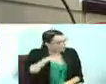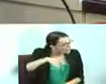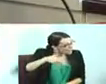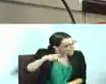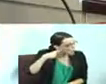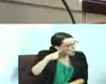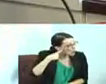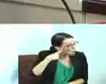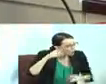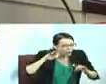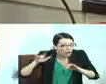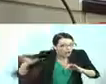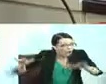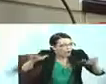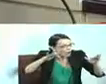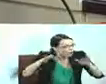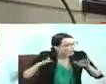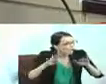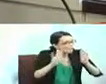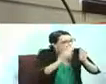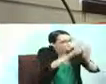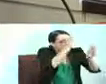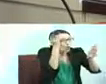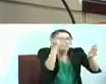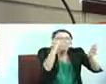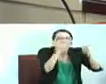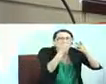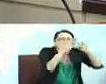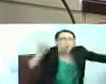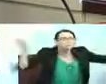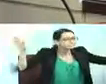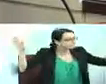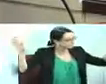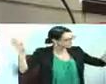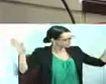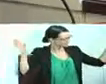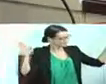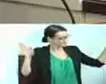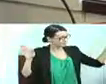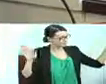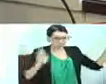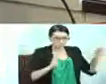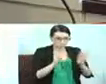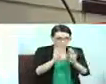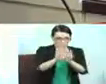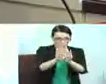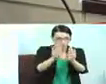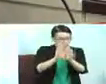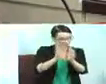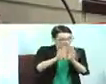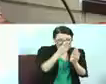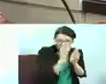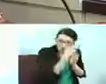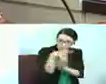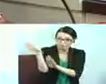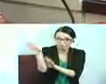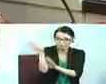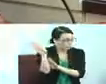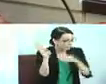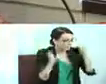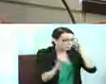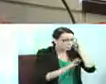heard? The doors are open." So he pushed the door open, and he said,